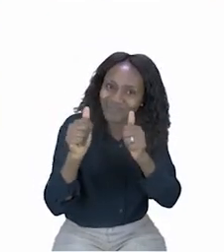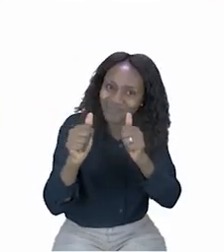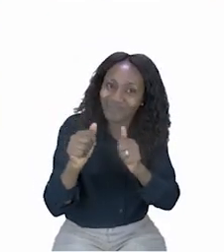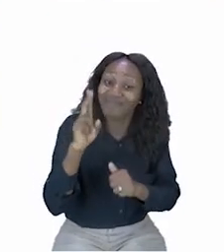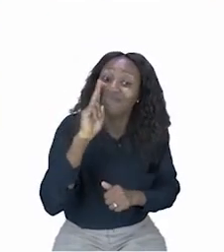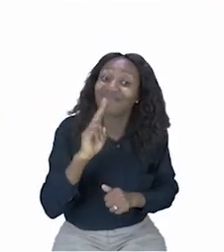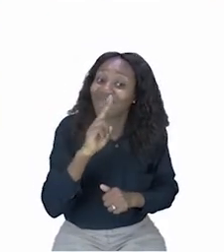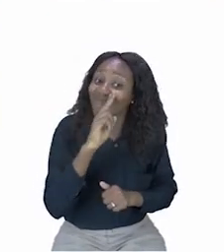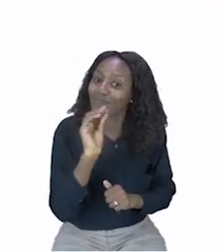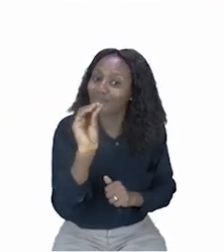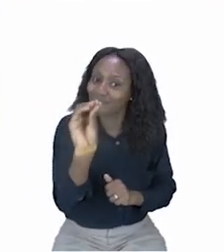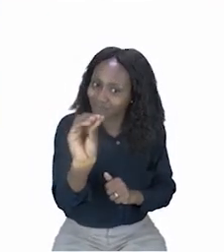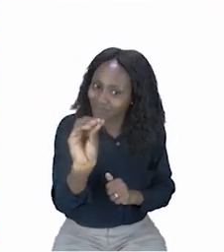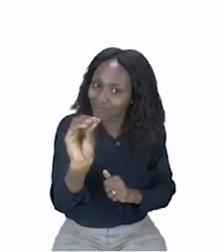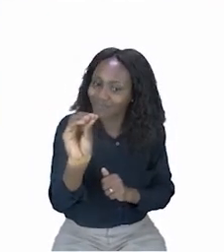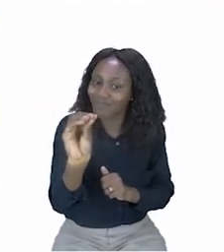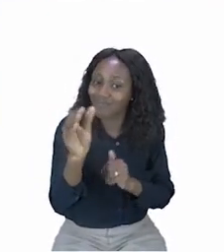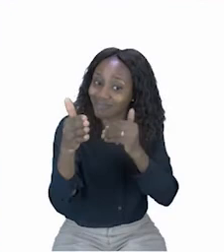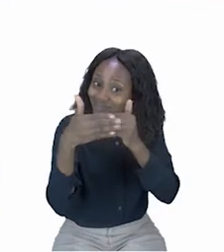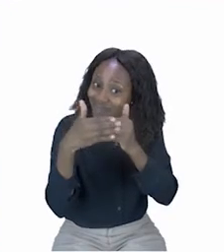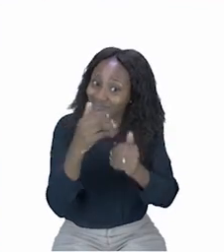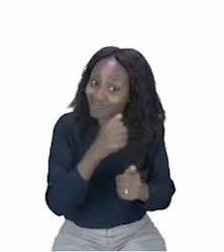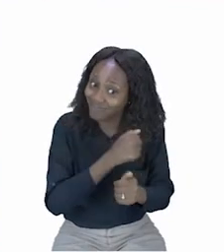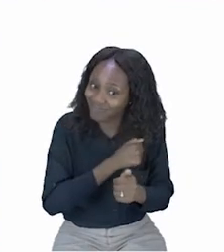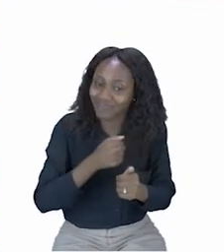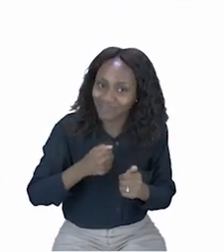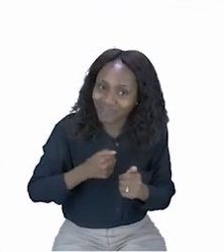uncle is here because